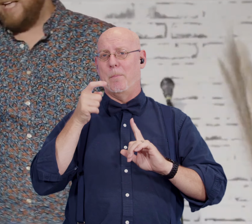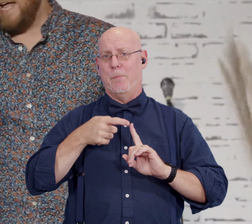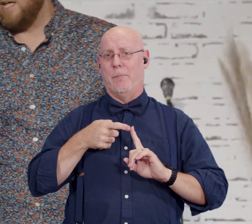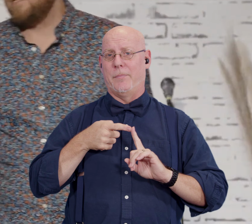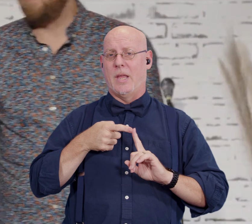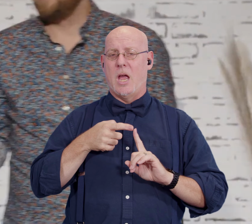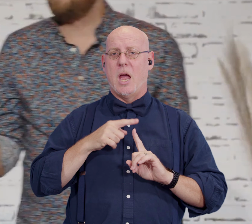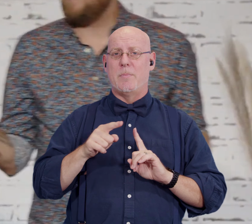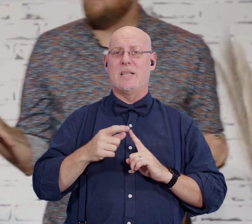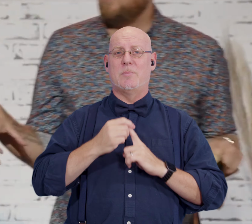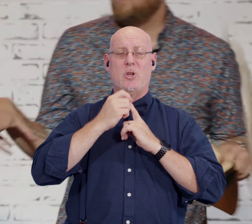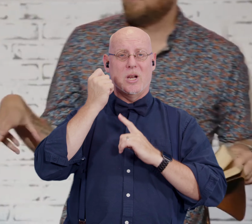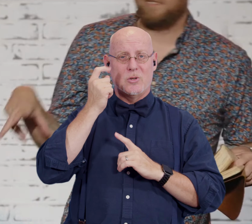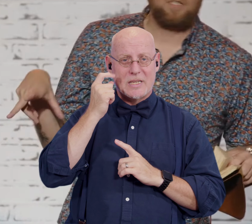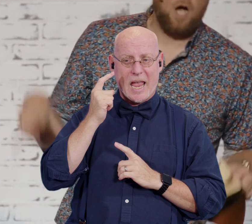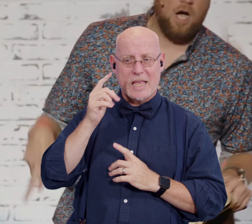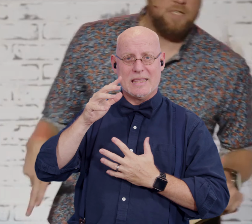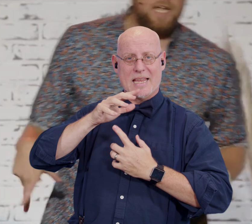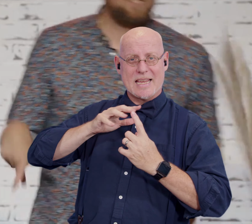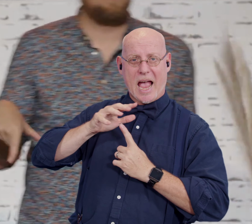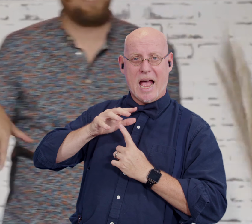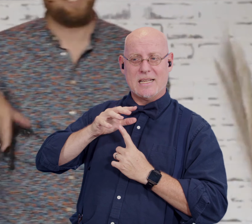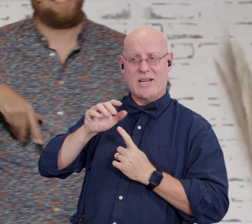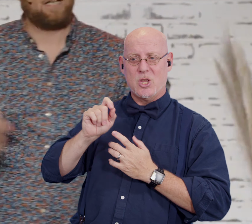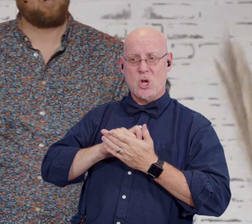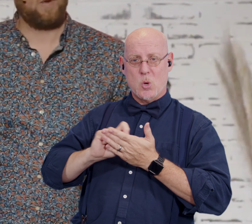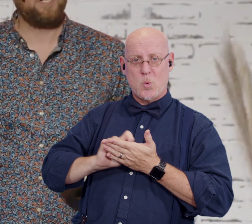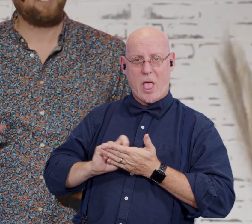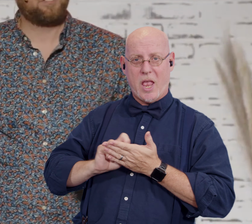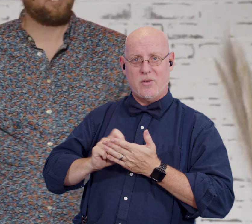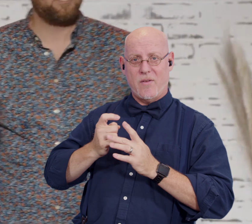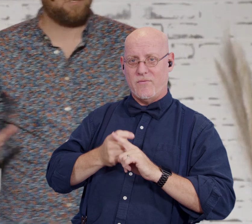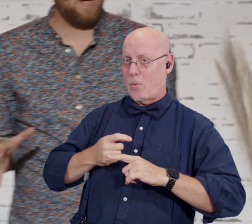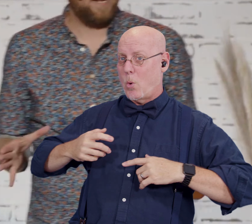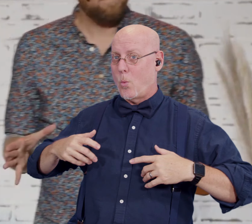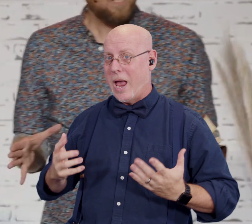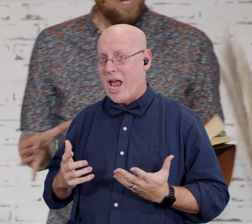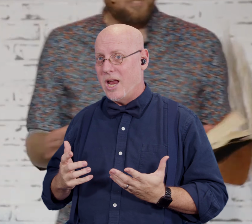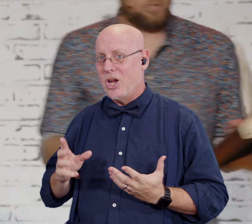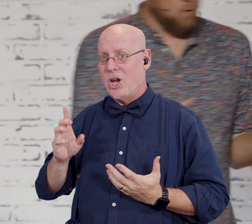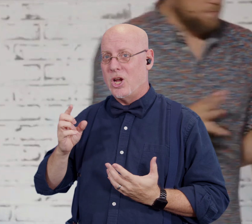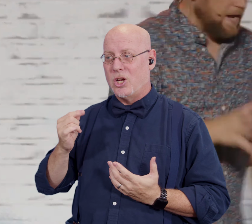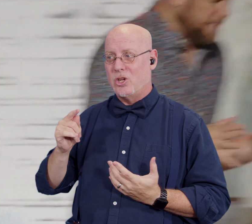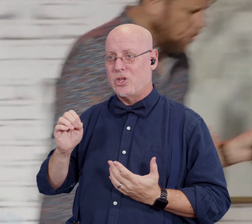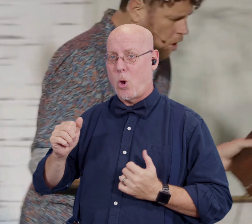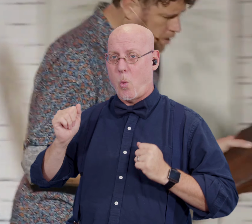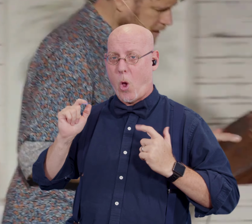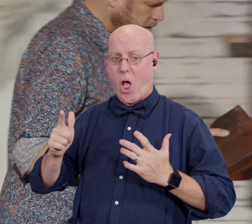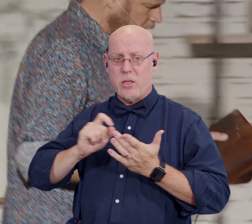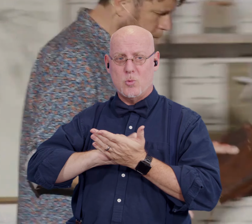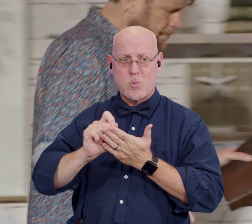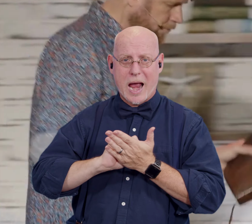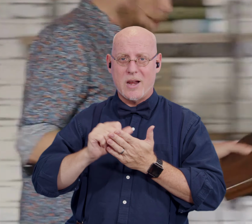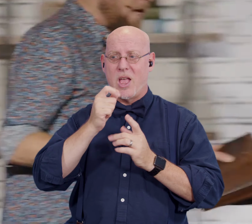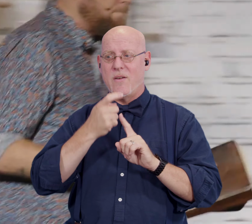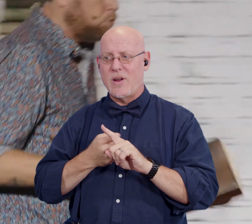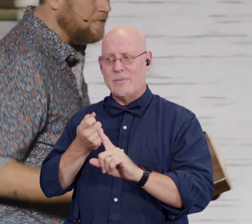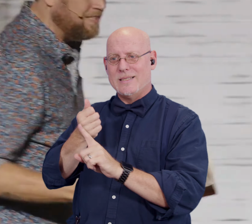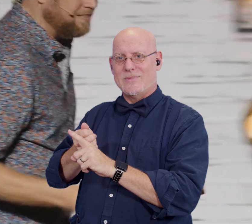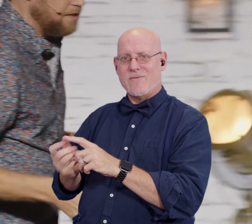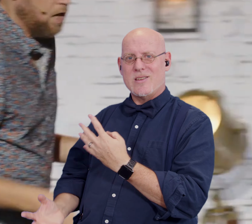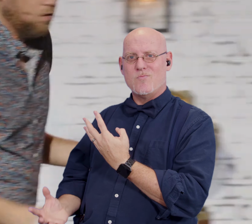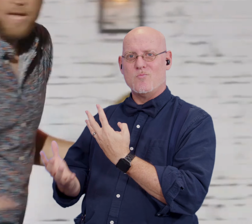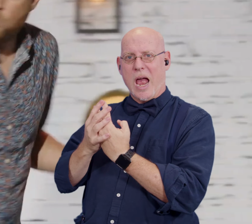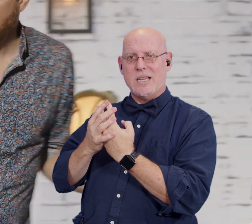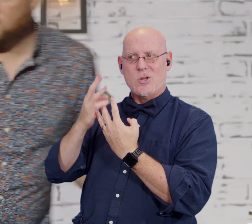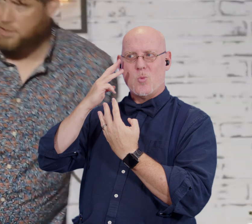it stands, but especially when you understand the context from which these declarations, assertions are made. Guiteau is making all these claims from a